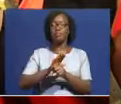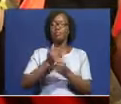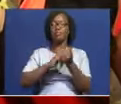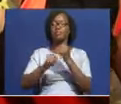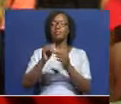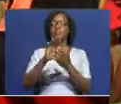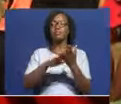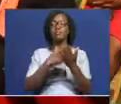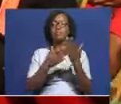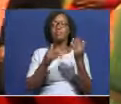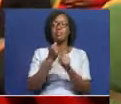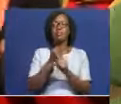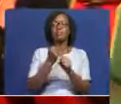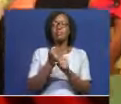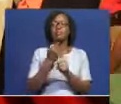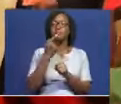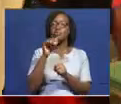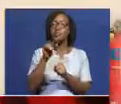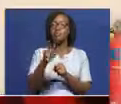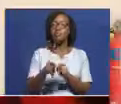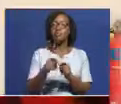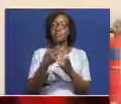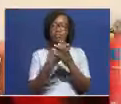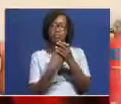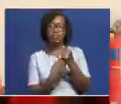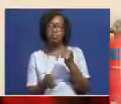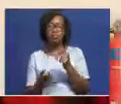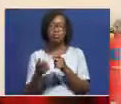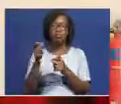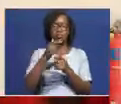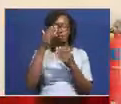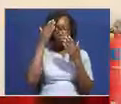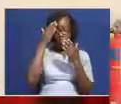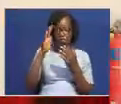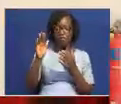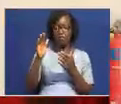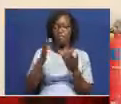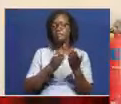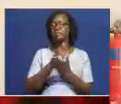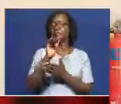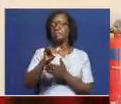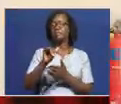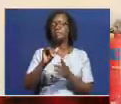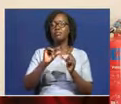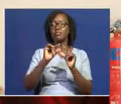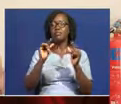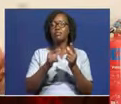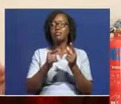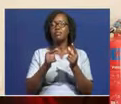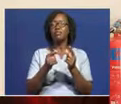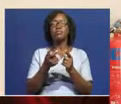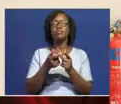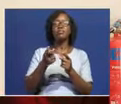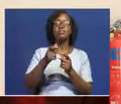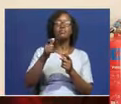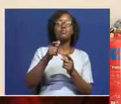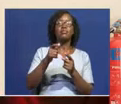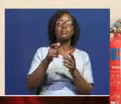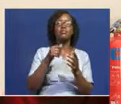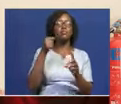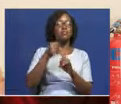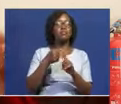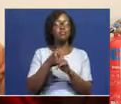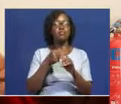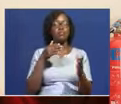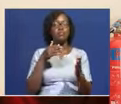Munene emphasized the need to redouble and increase awareness to ensure the group amplifies the fight against the vice. He was speaking